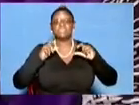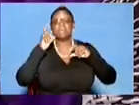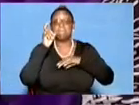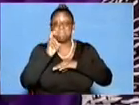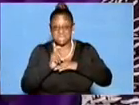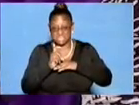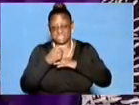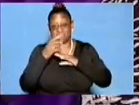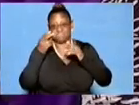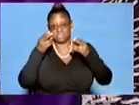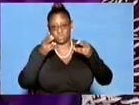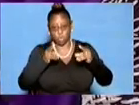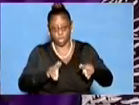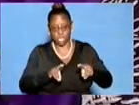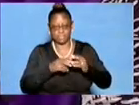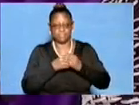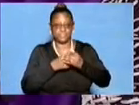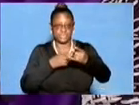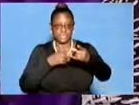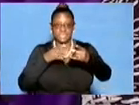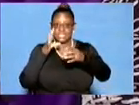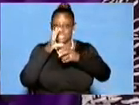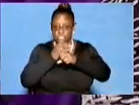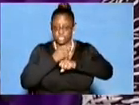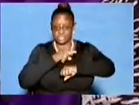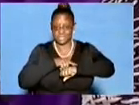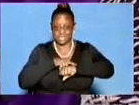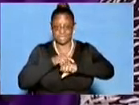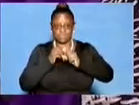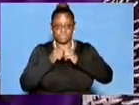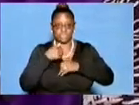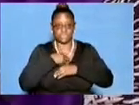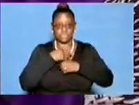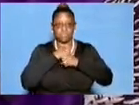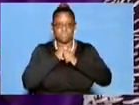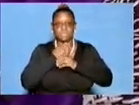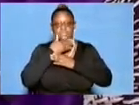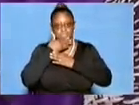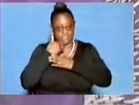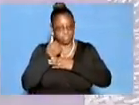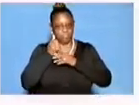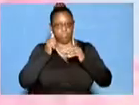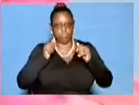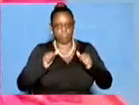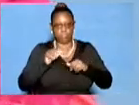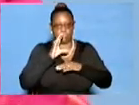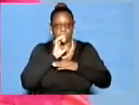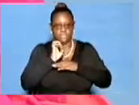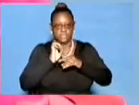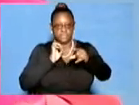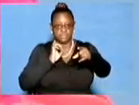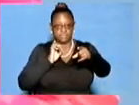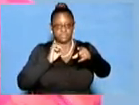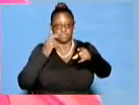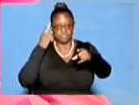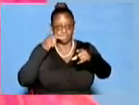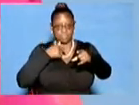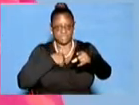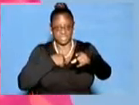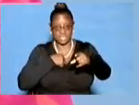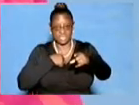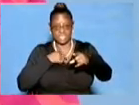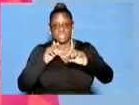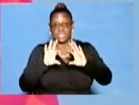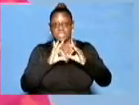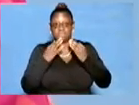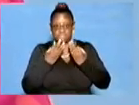took time with us just to make us what he thought we could be and to make us the best that we could be. But the biggest takeaway for me was the